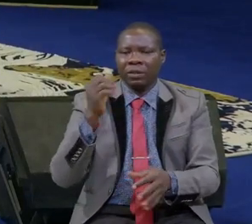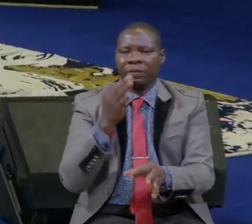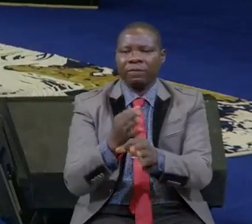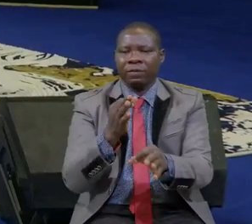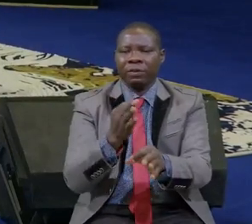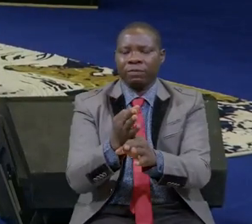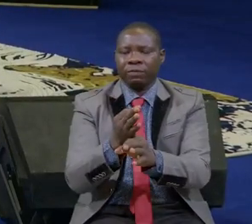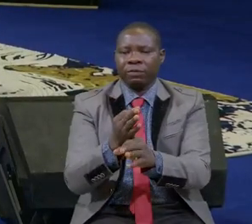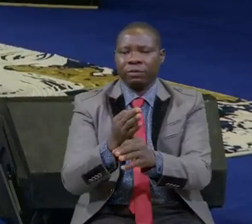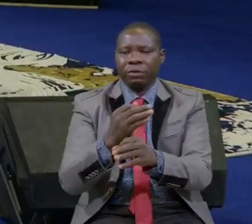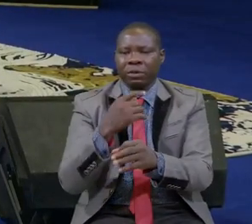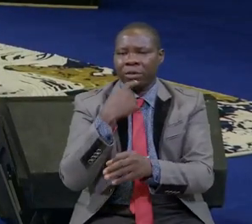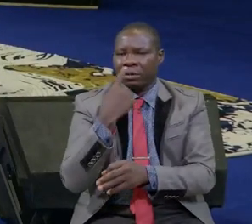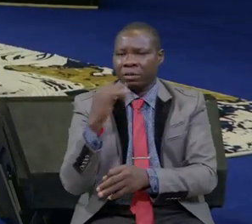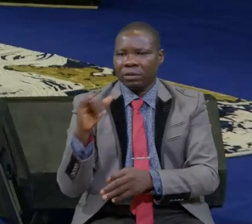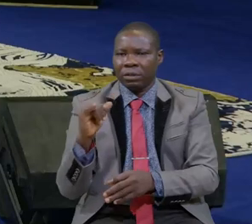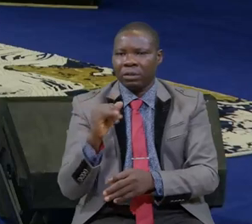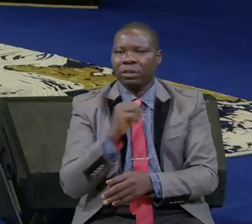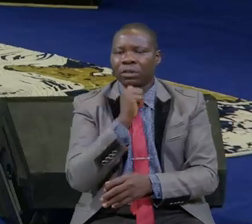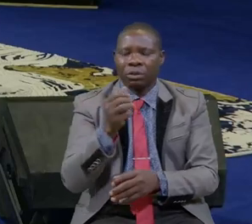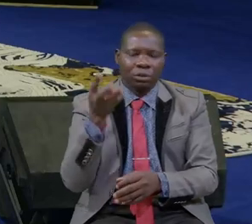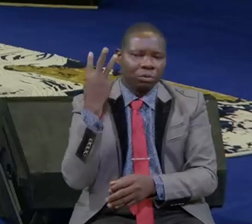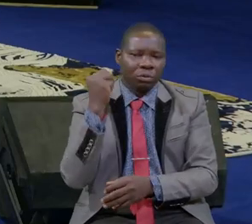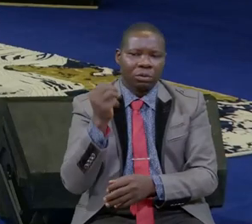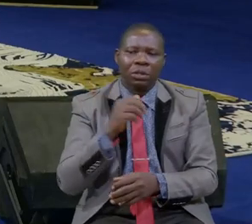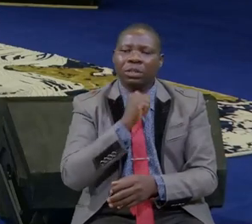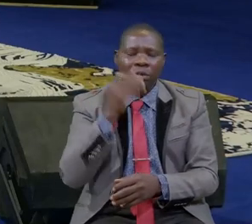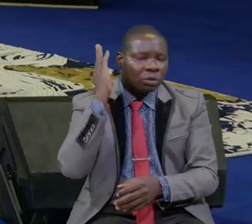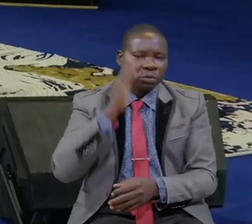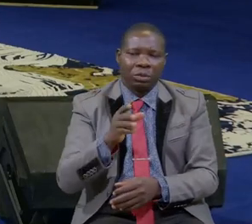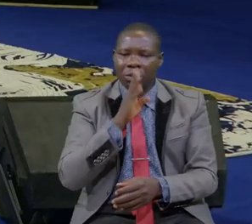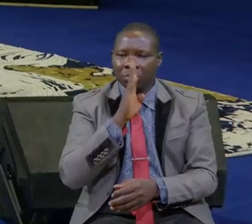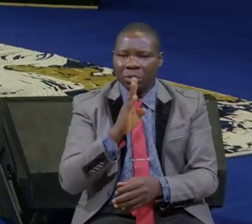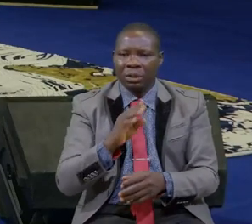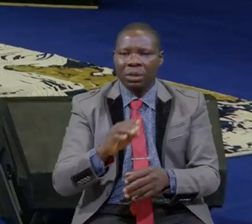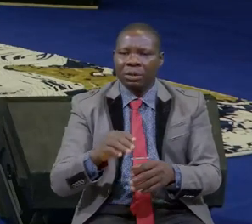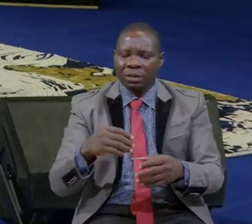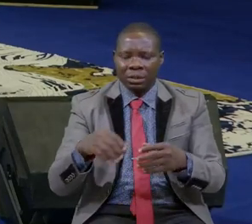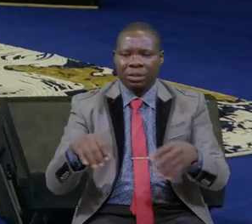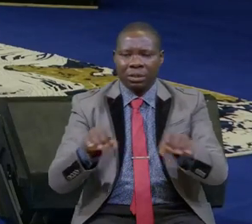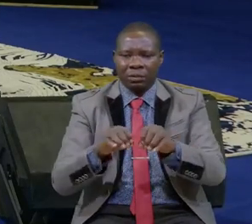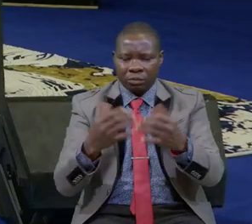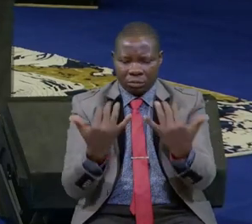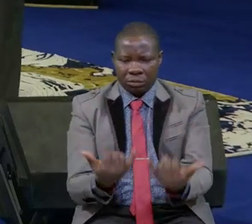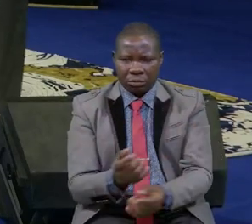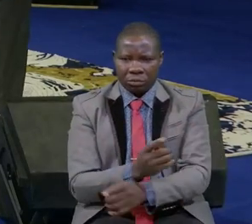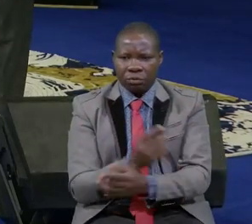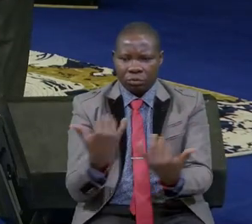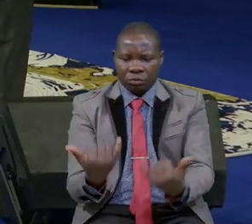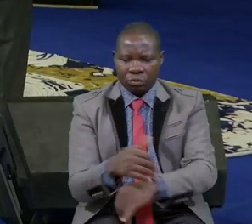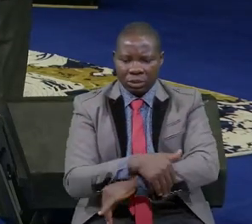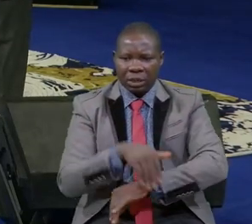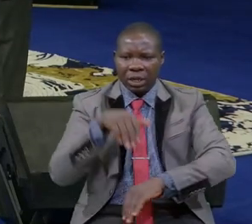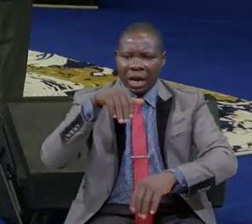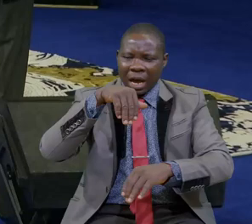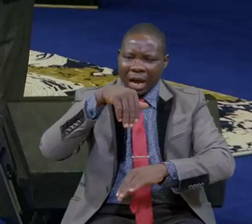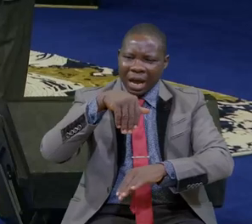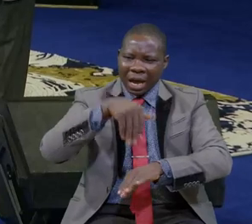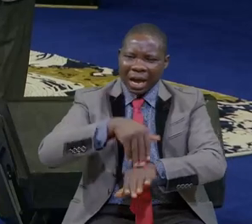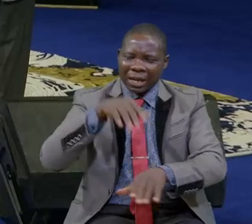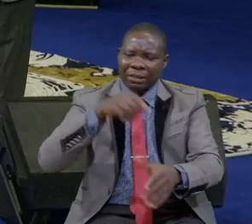saying. Not was, not will be, even today. Even at this time, even in your life tonight, even